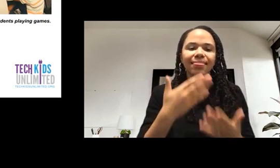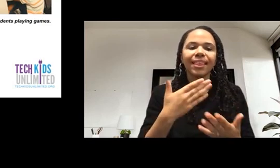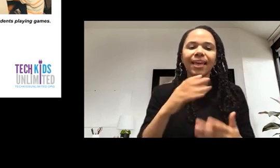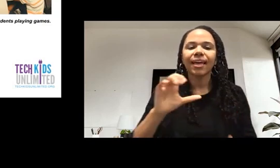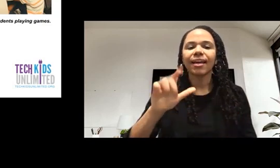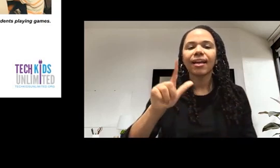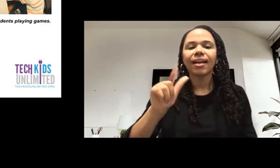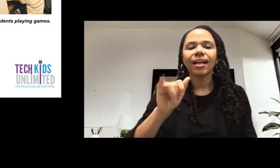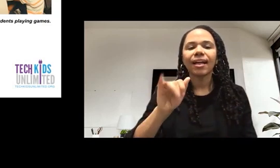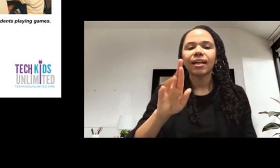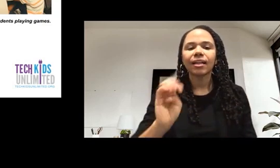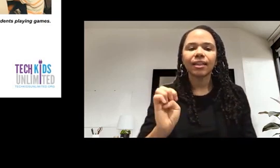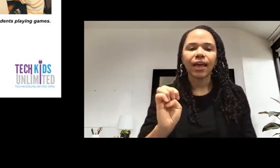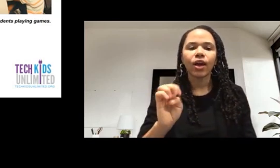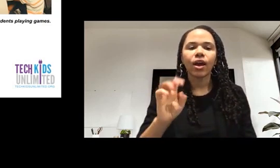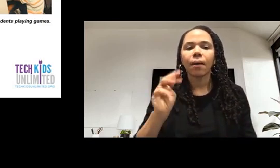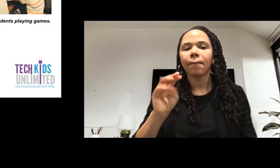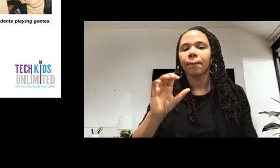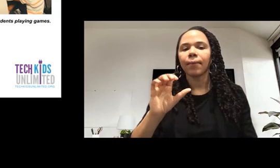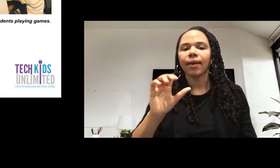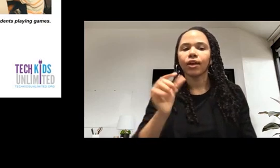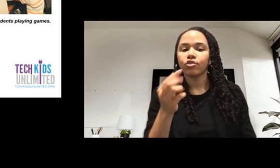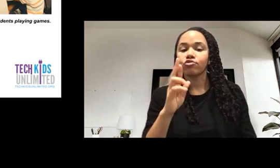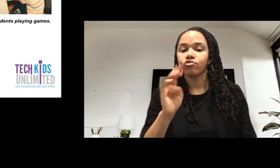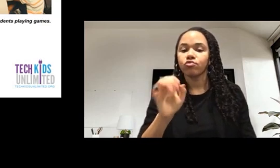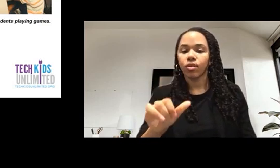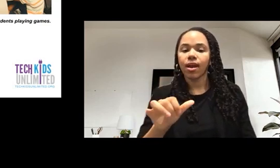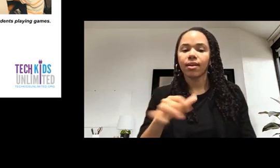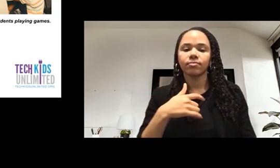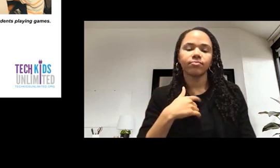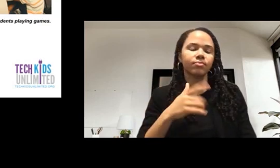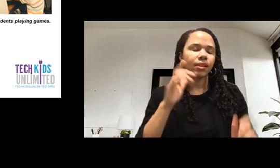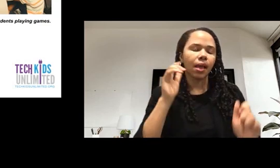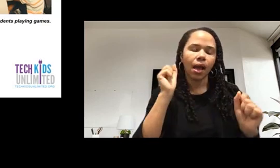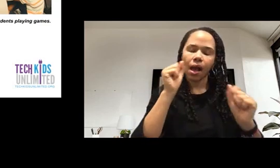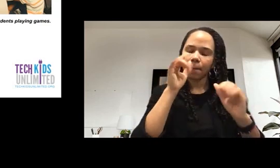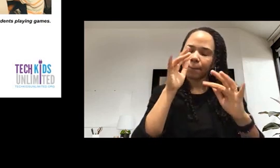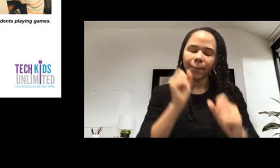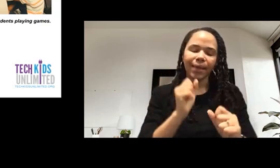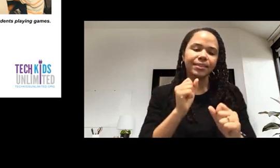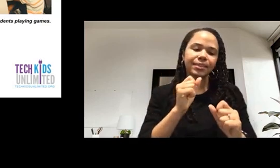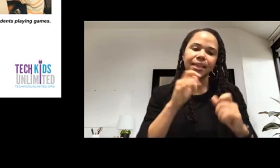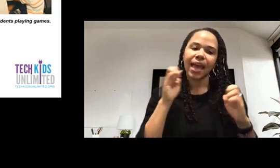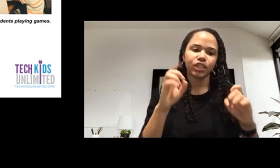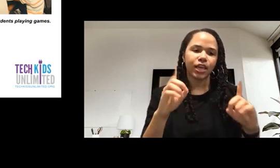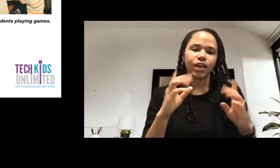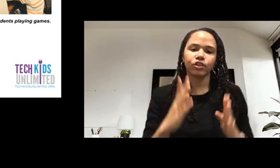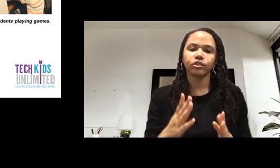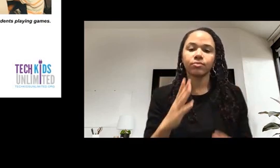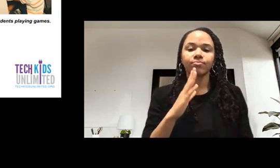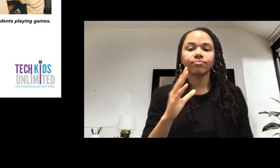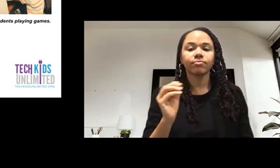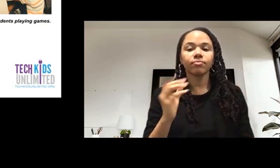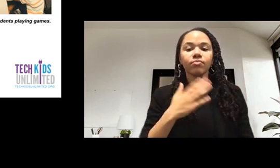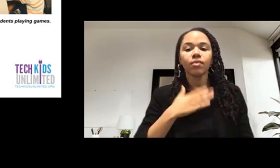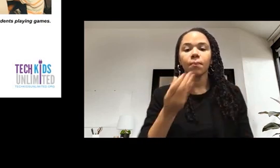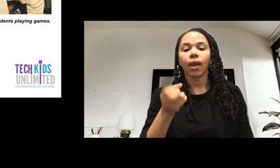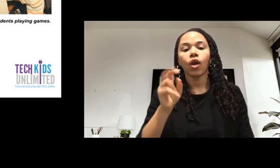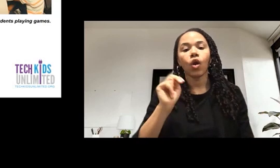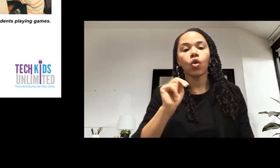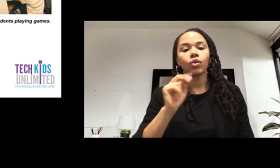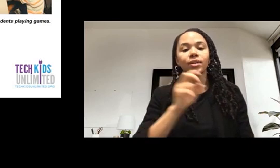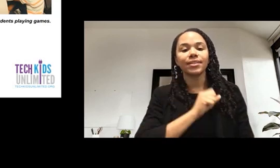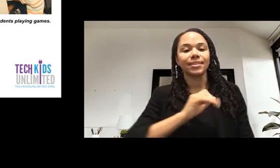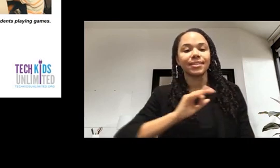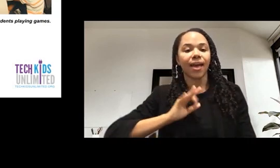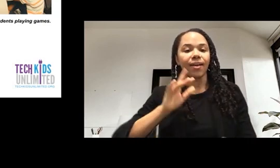I've had the privilege of working with at TKU as amazing educators. And one of my own staff members, my education manager,